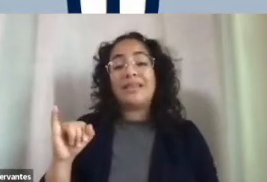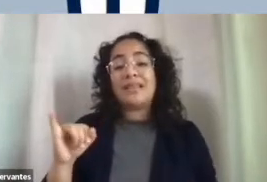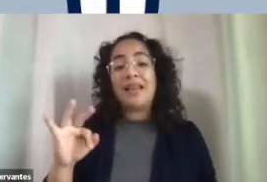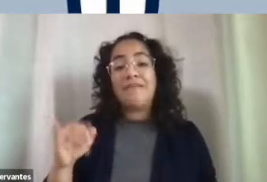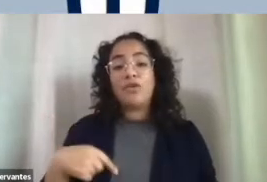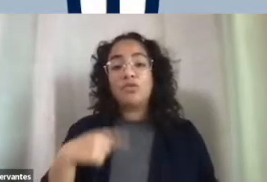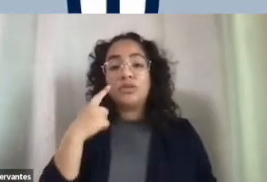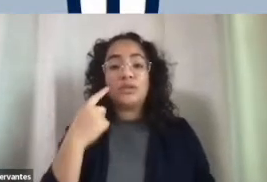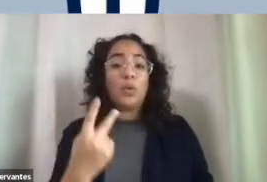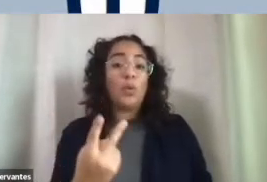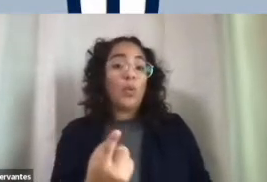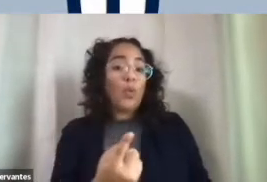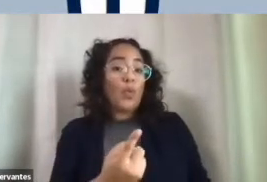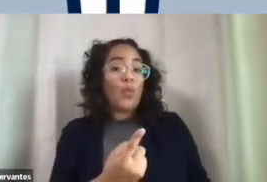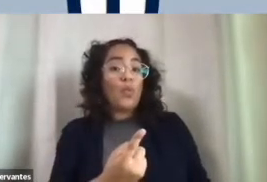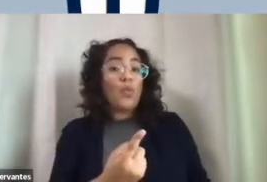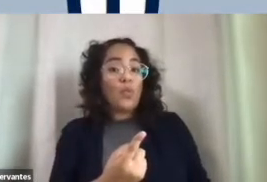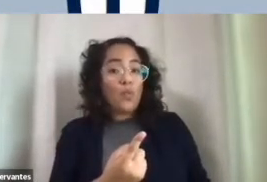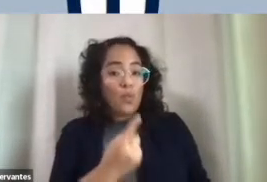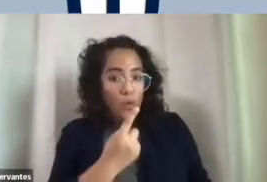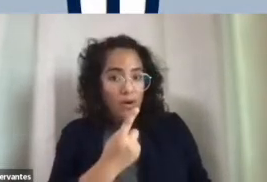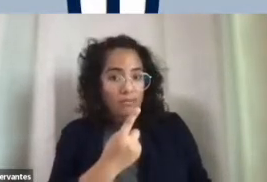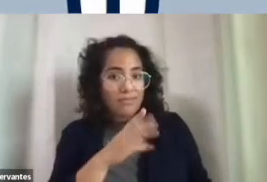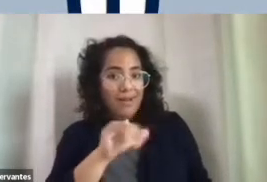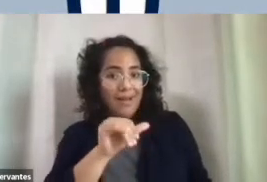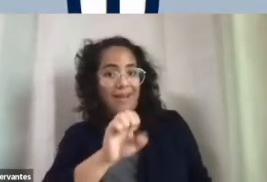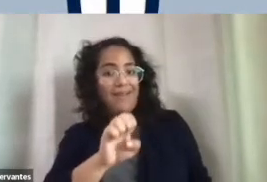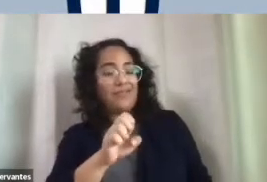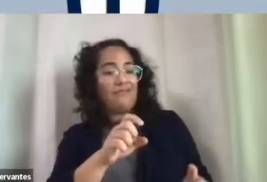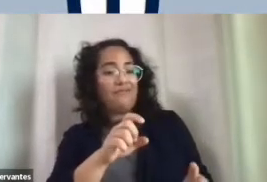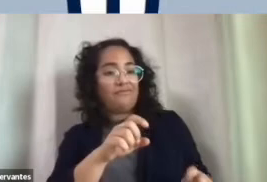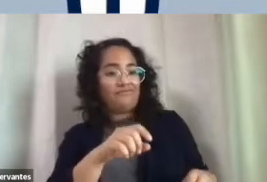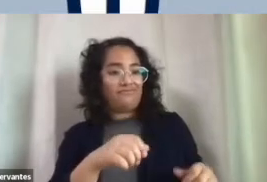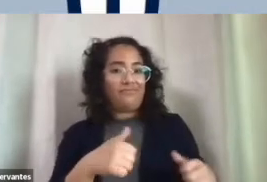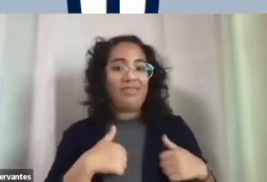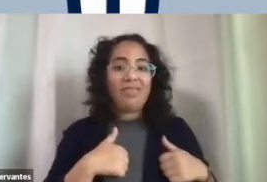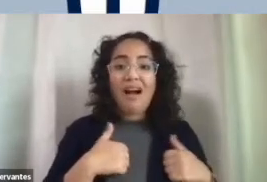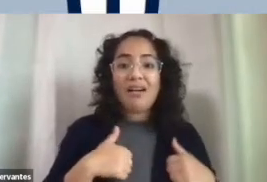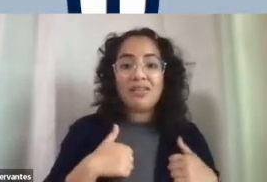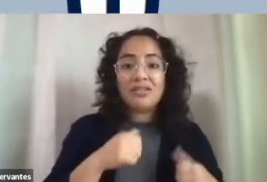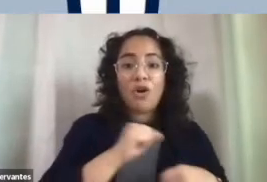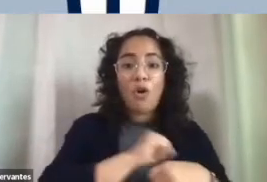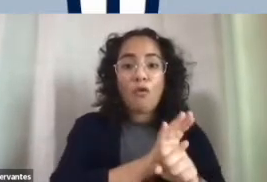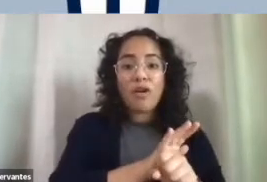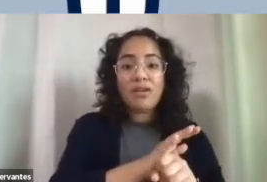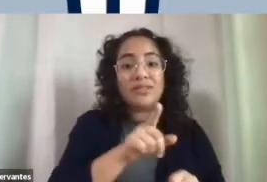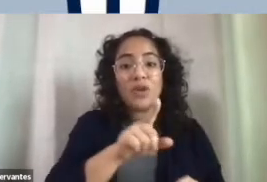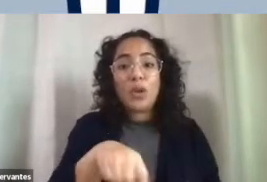of long COVID, you've seen one case of long COVID. It really, everybody has their own story.